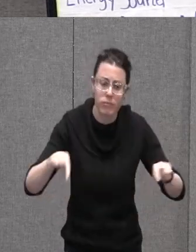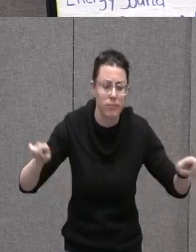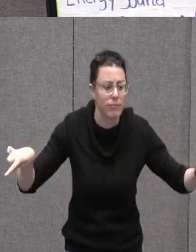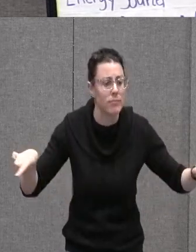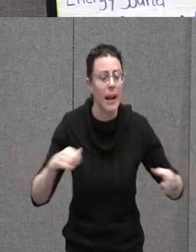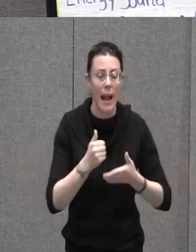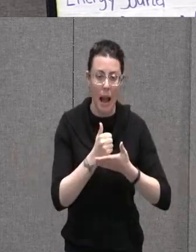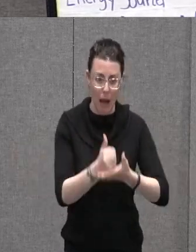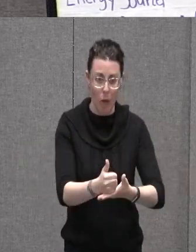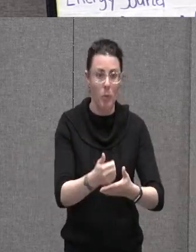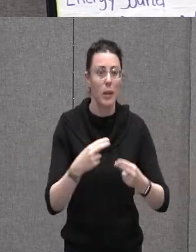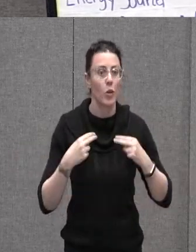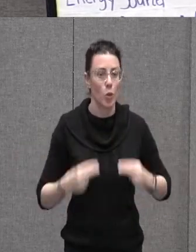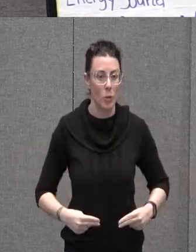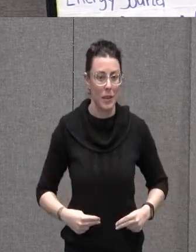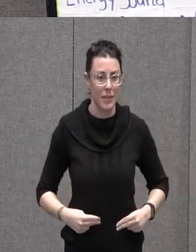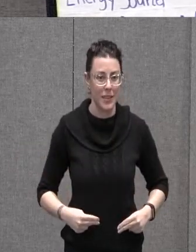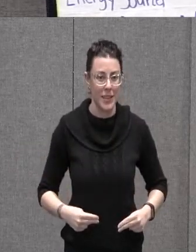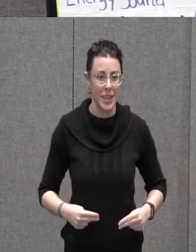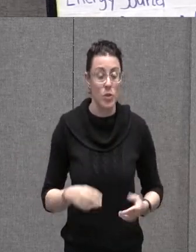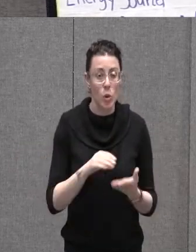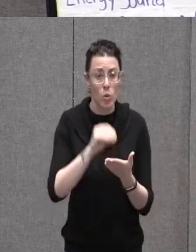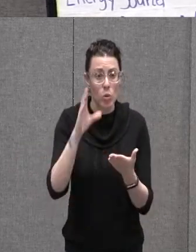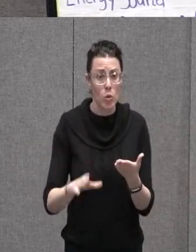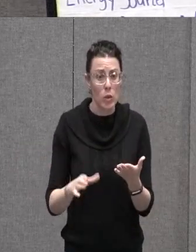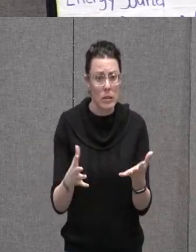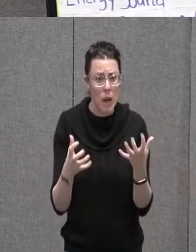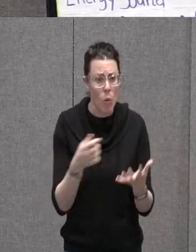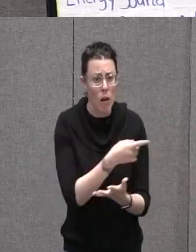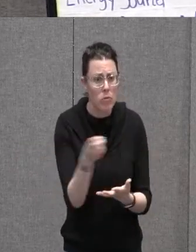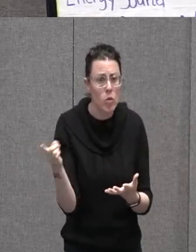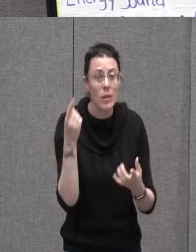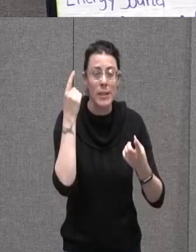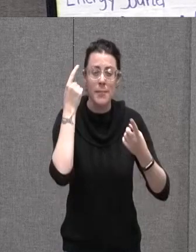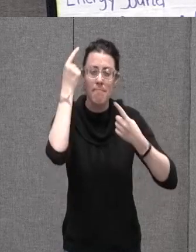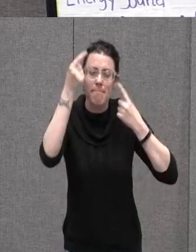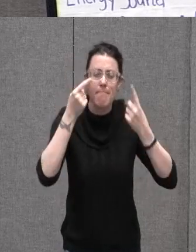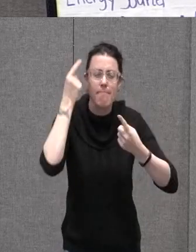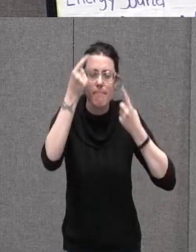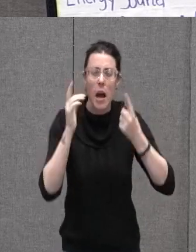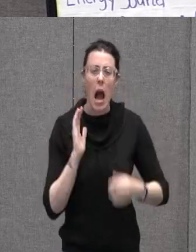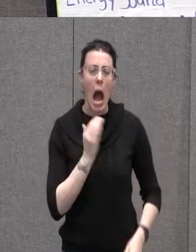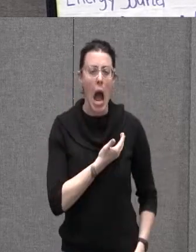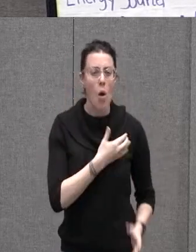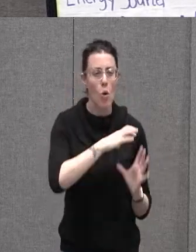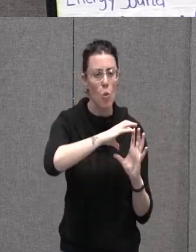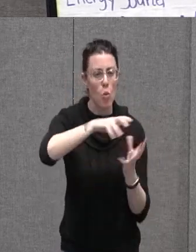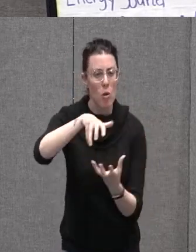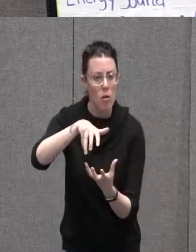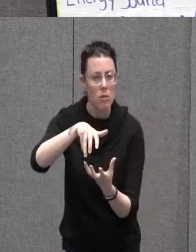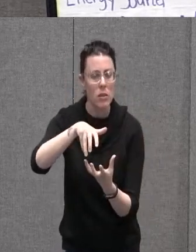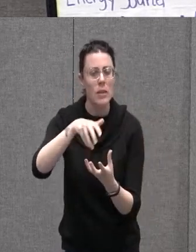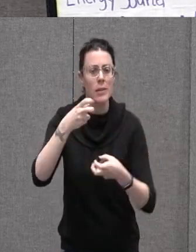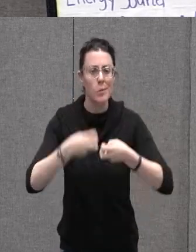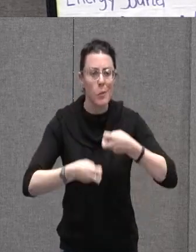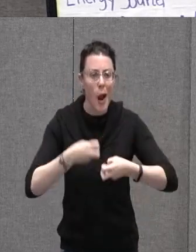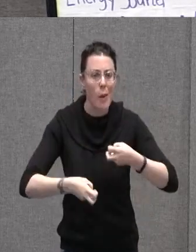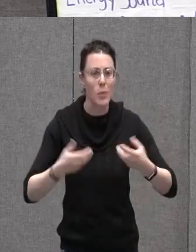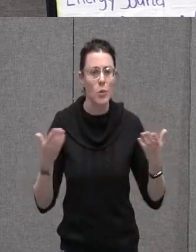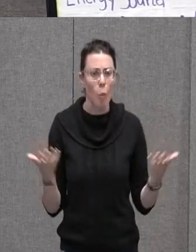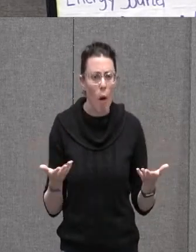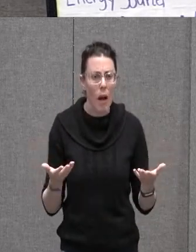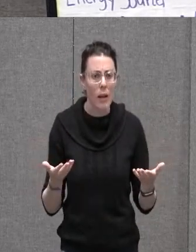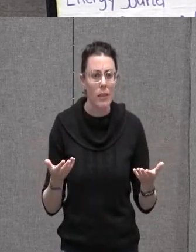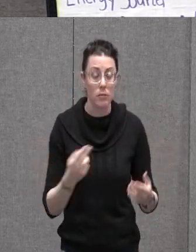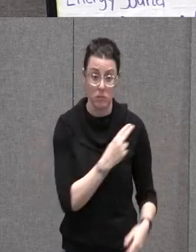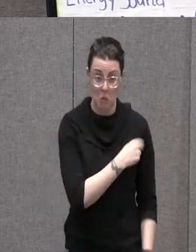I like the students to do is think about some of the problems that we have in the world today, very much like problems that we would have in